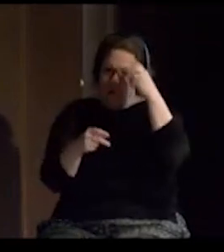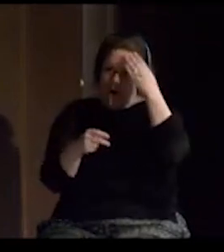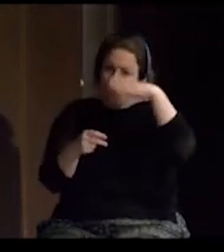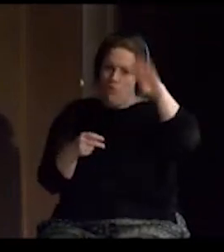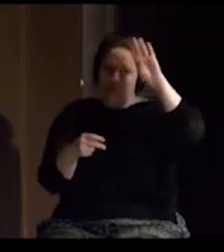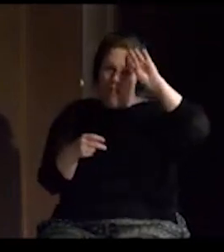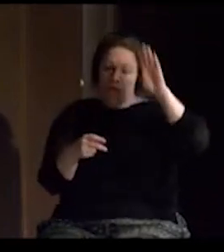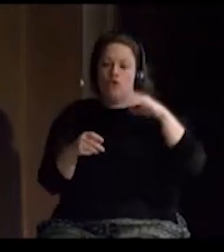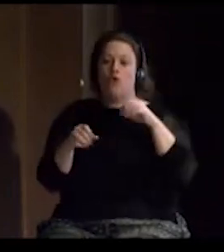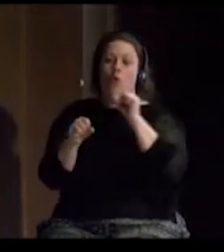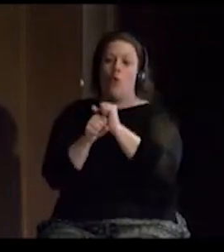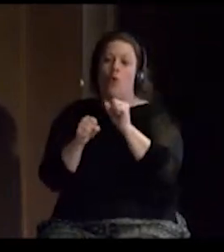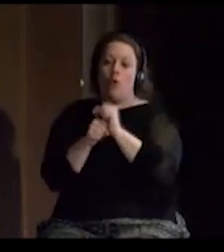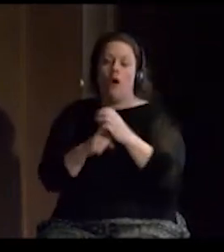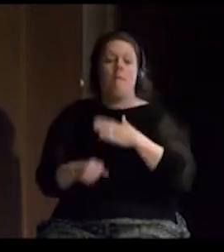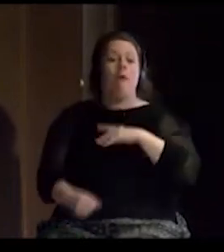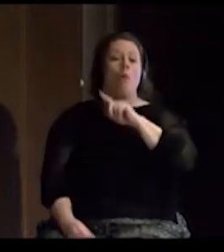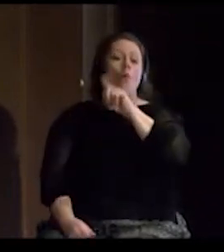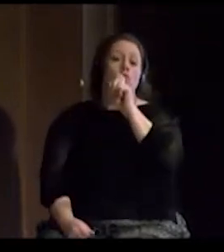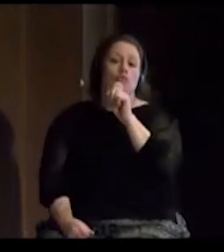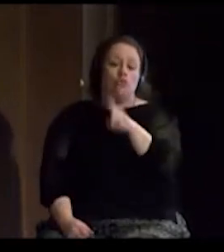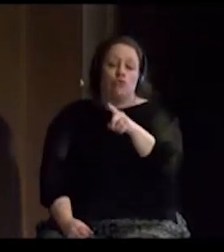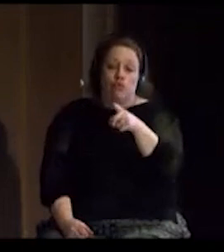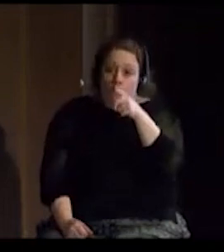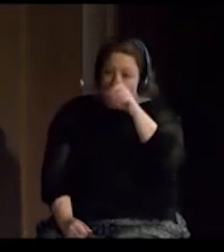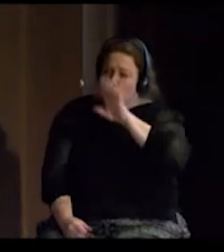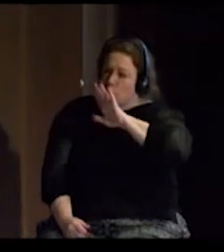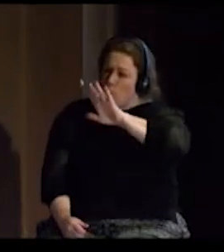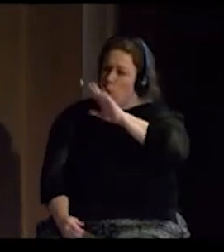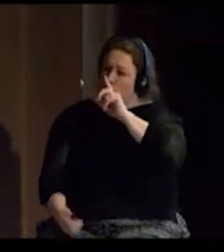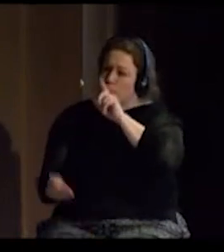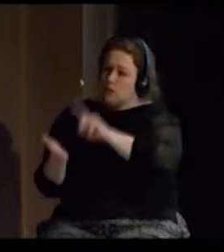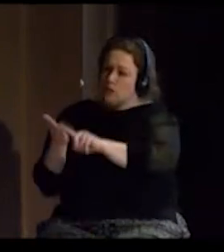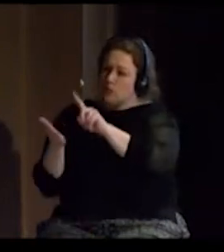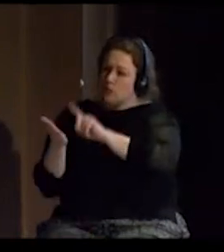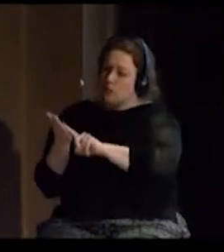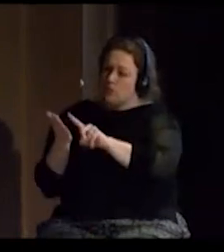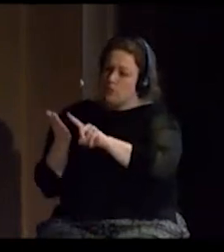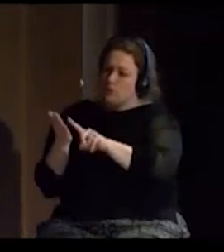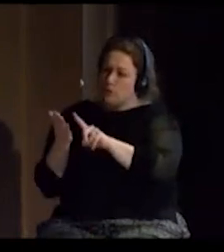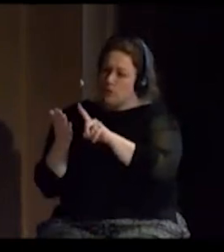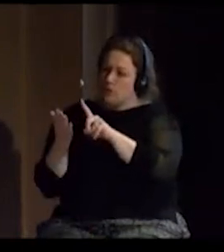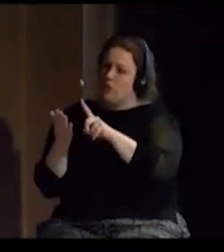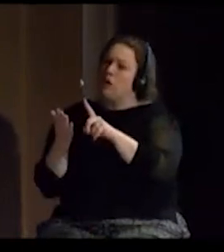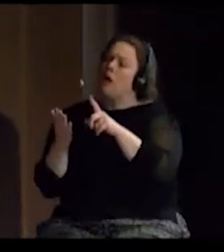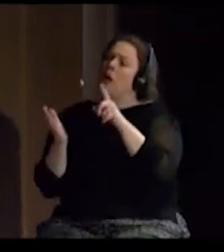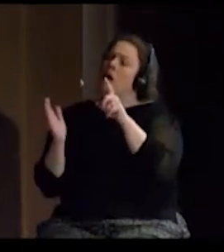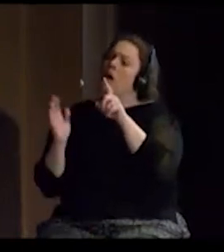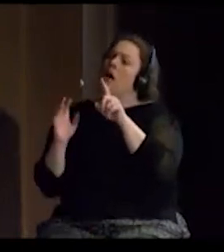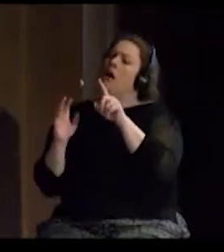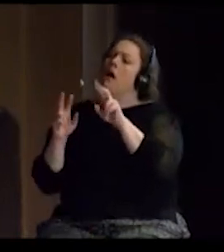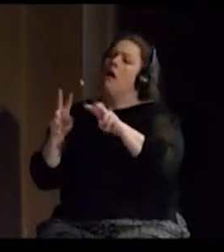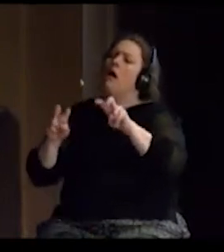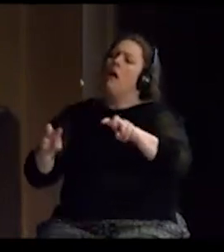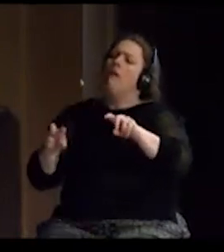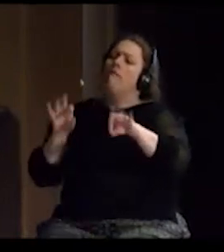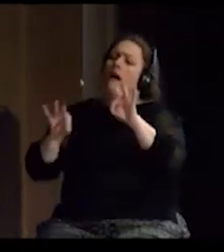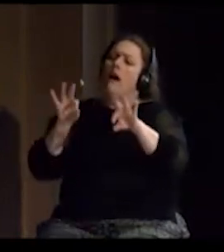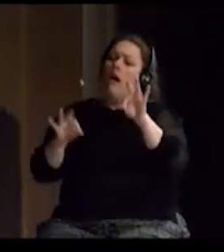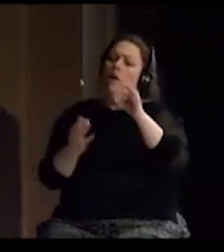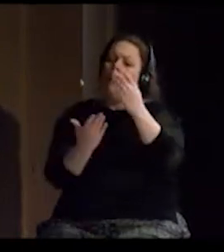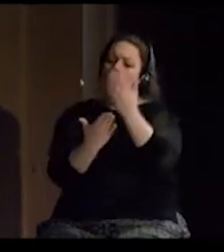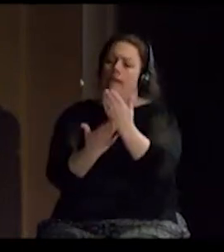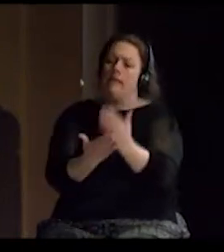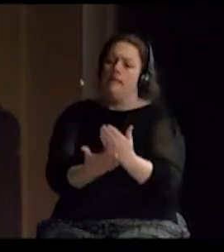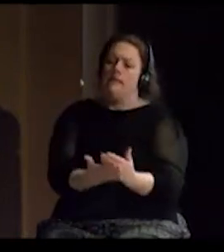work. My question is whether your research ended up finding any evidence